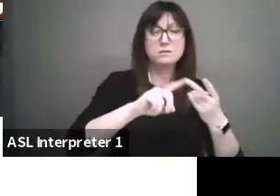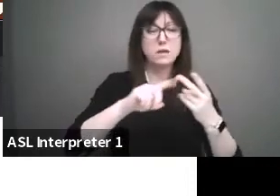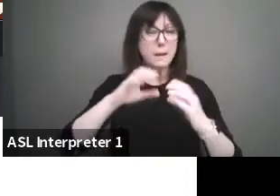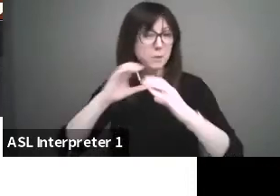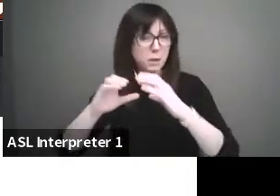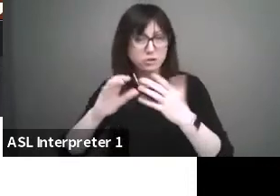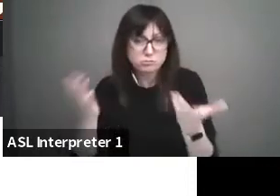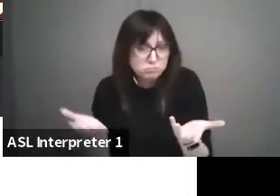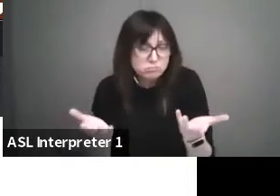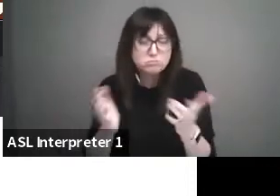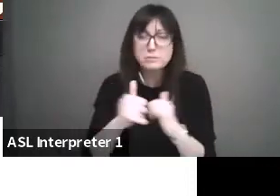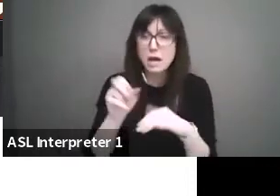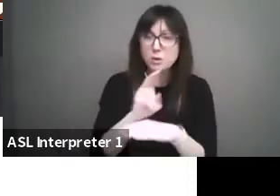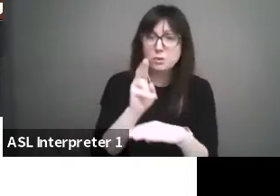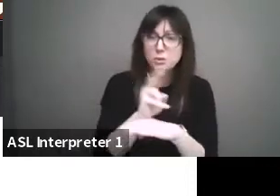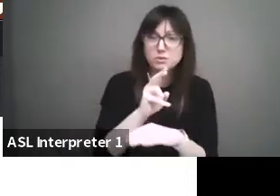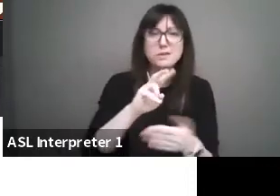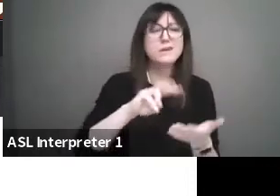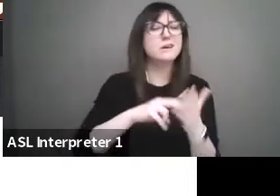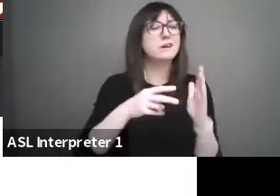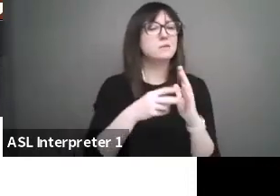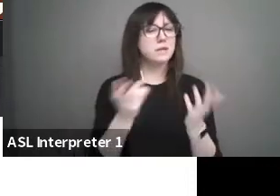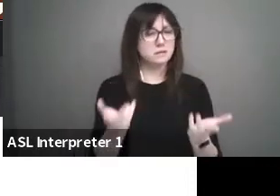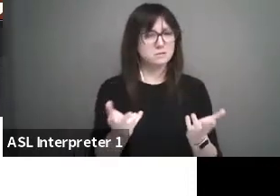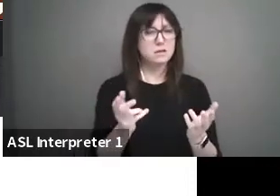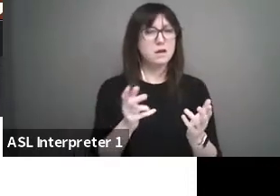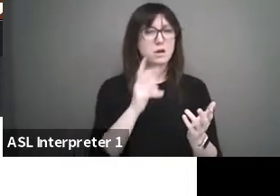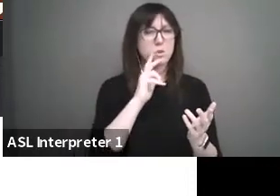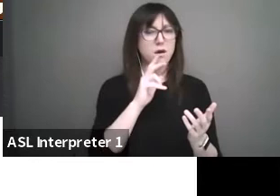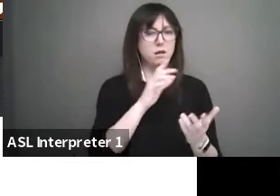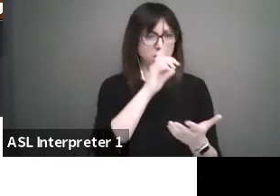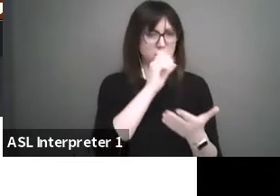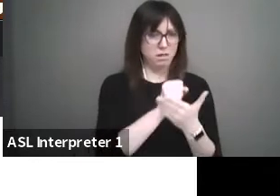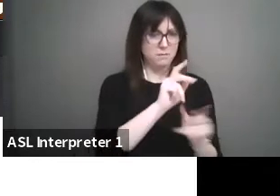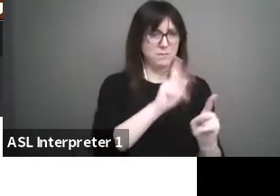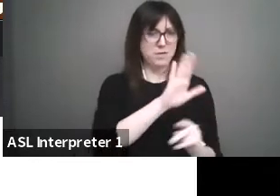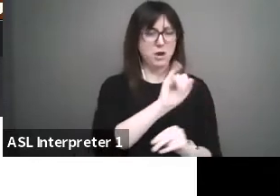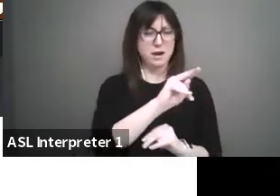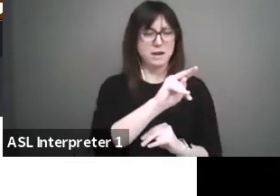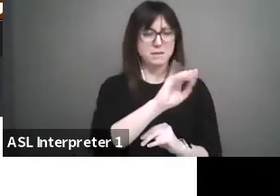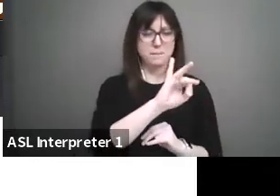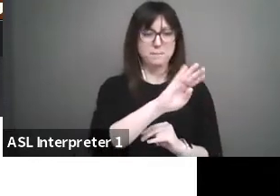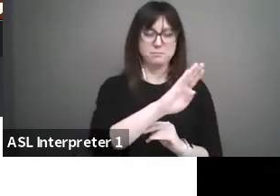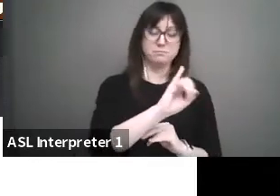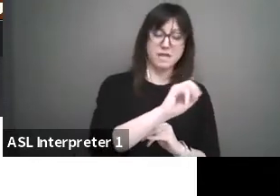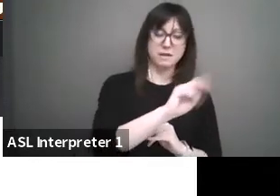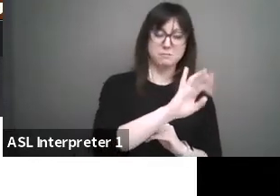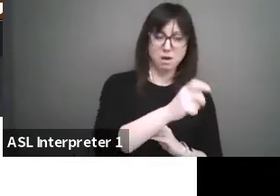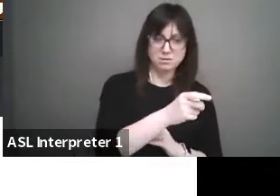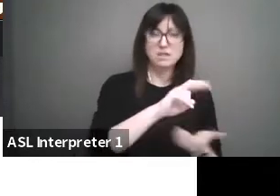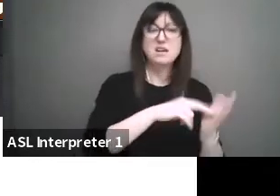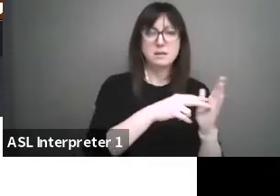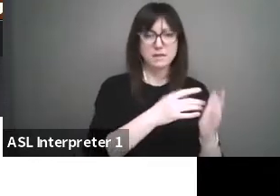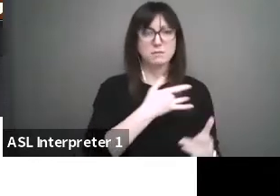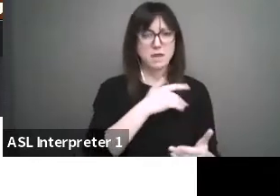that it will attract the person's inbox, which means that your emails are actually most likely to be read or